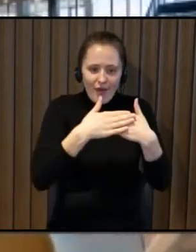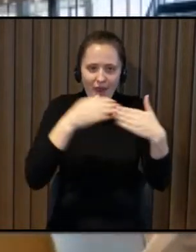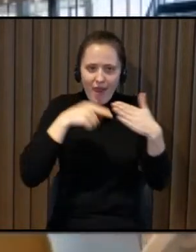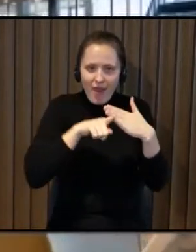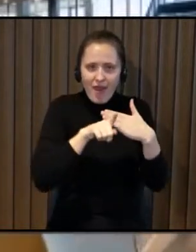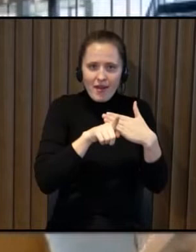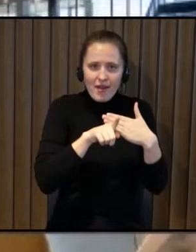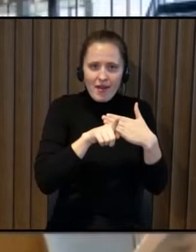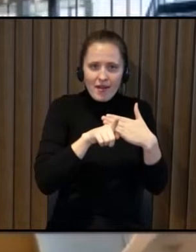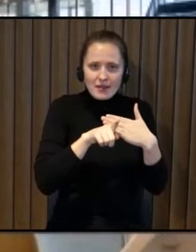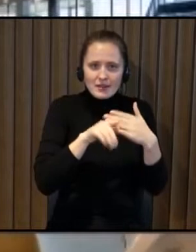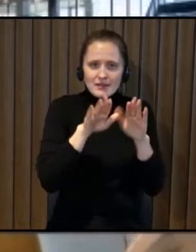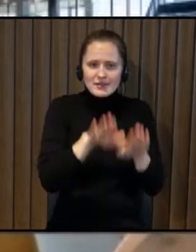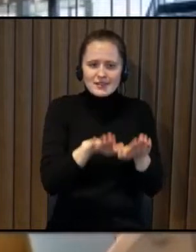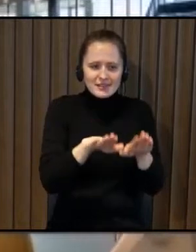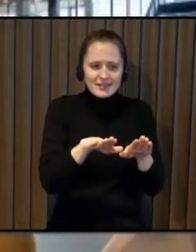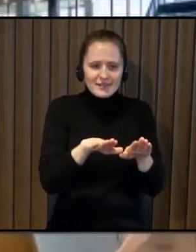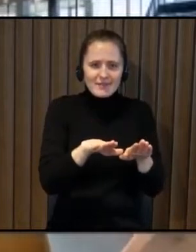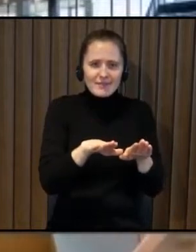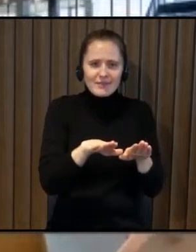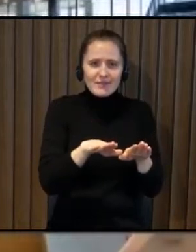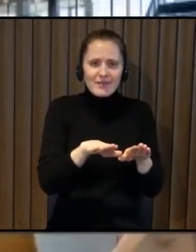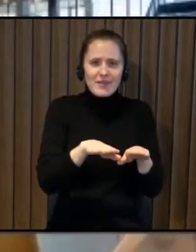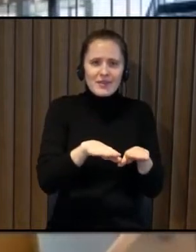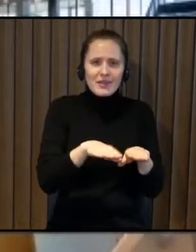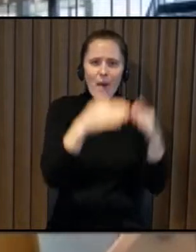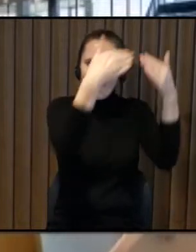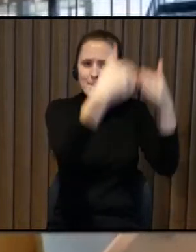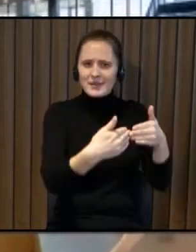because right next to the entry to the office,